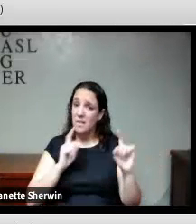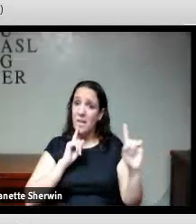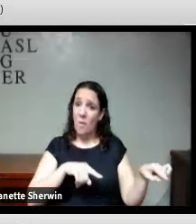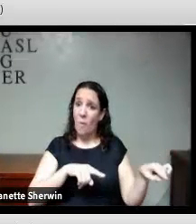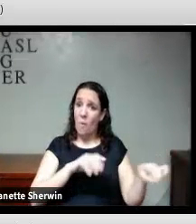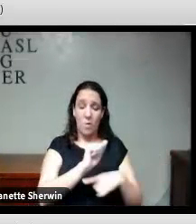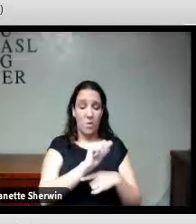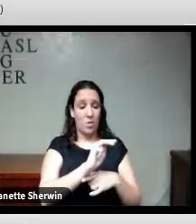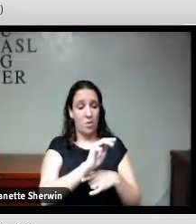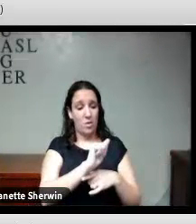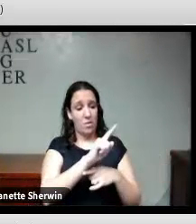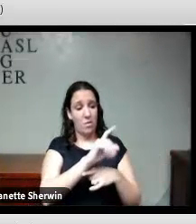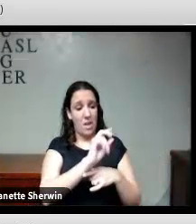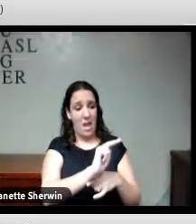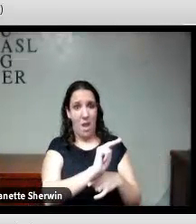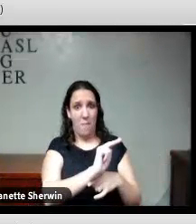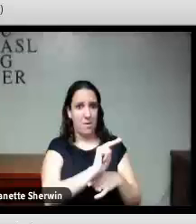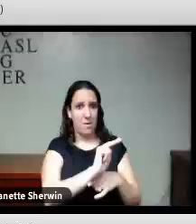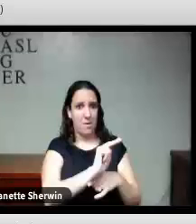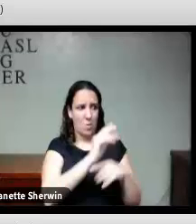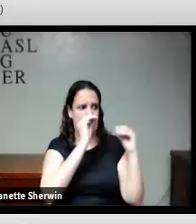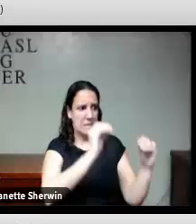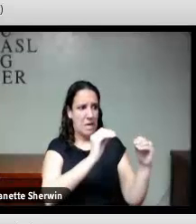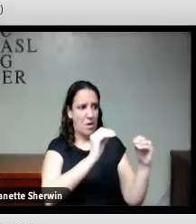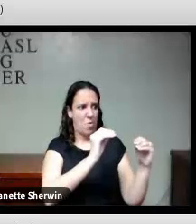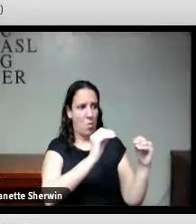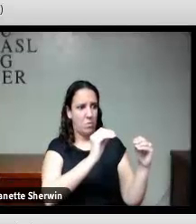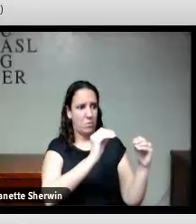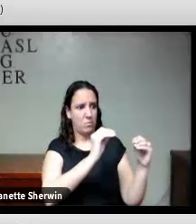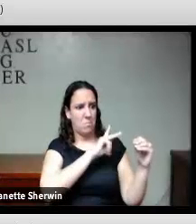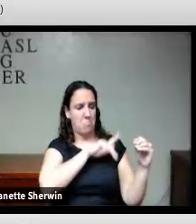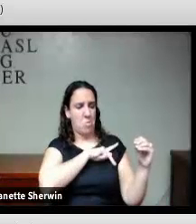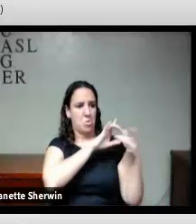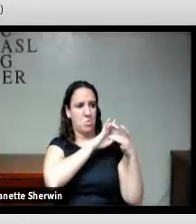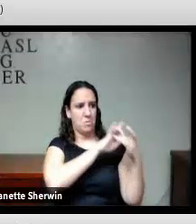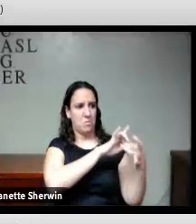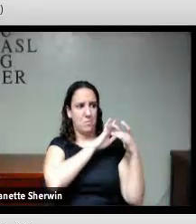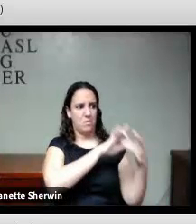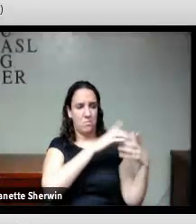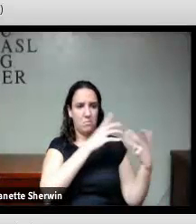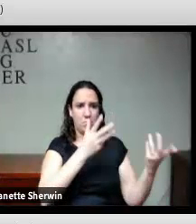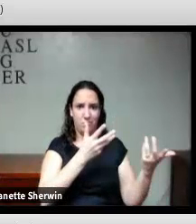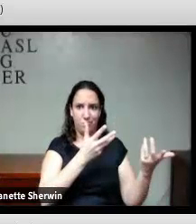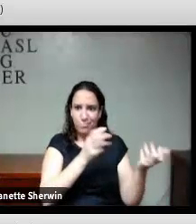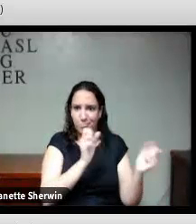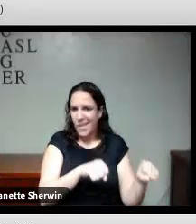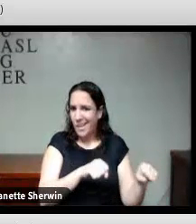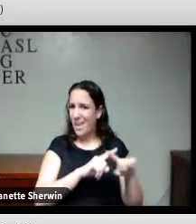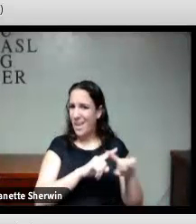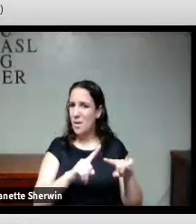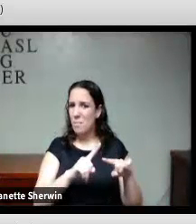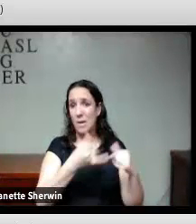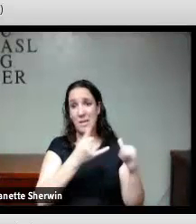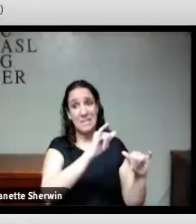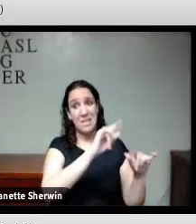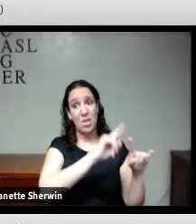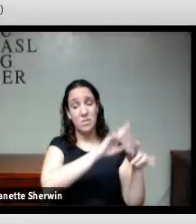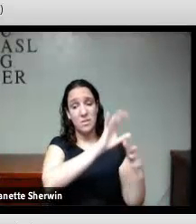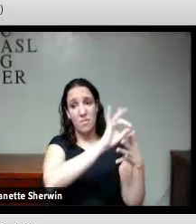they get absolutely zero personal service and they have no idea what they're getting into. But the options are there. We know they're not